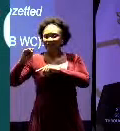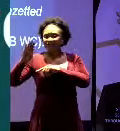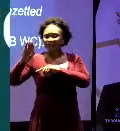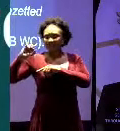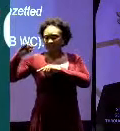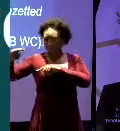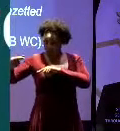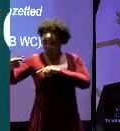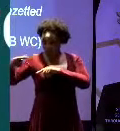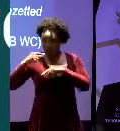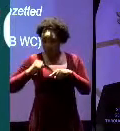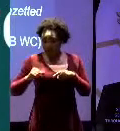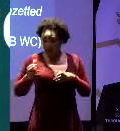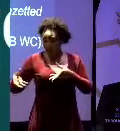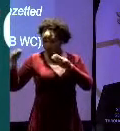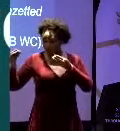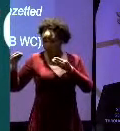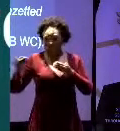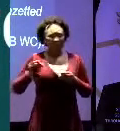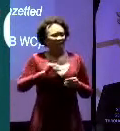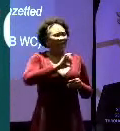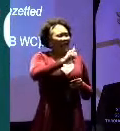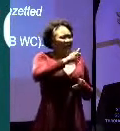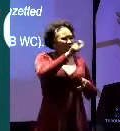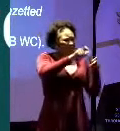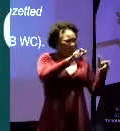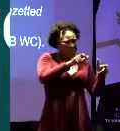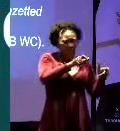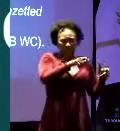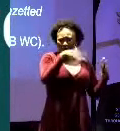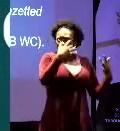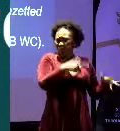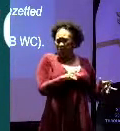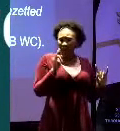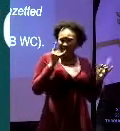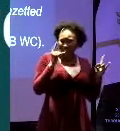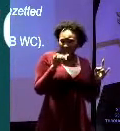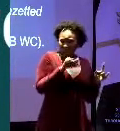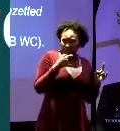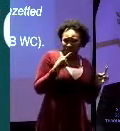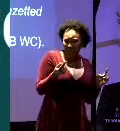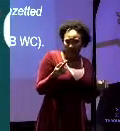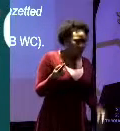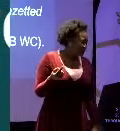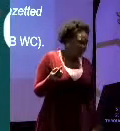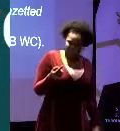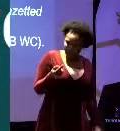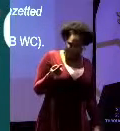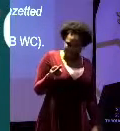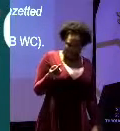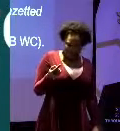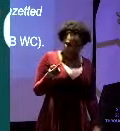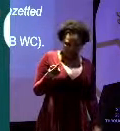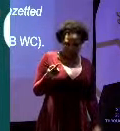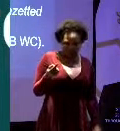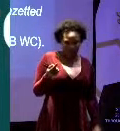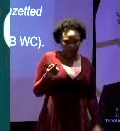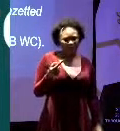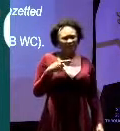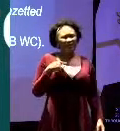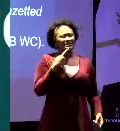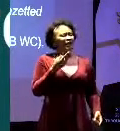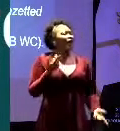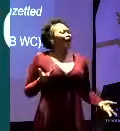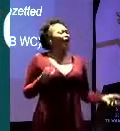town, to the point where our term came to an end, we were still fiddling with this name. I said, but we can't do this. And